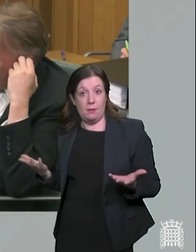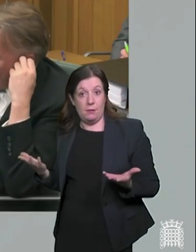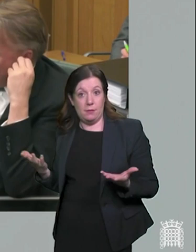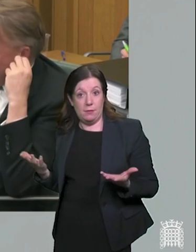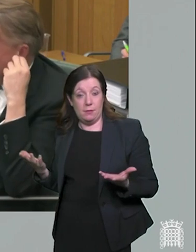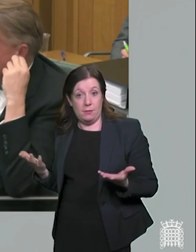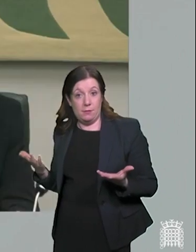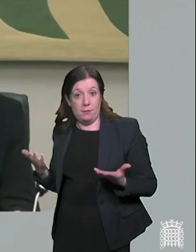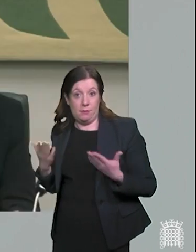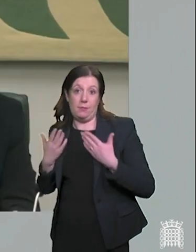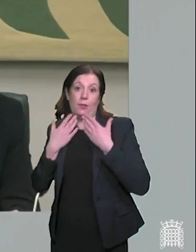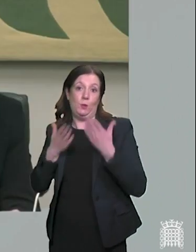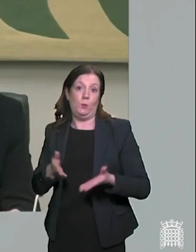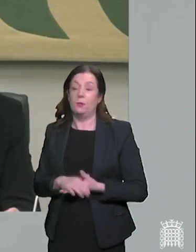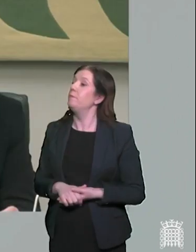Thank you.